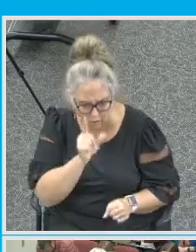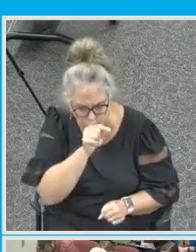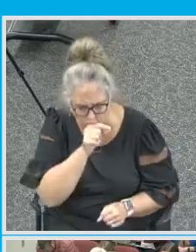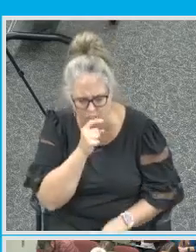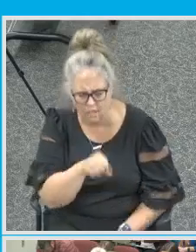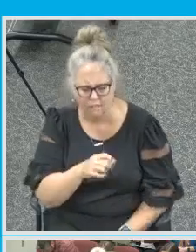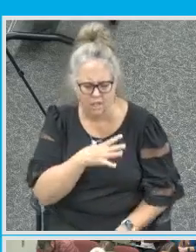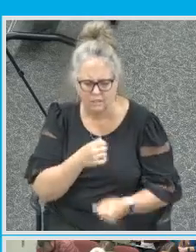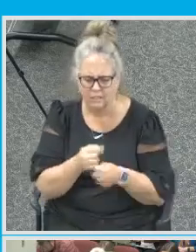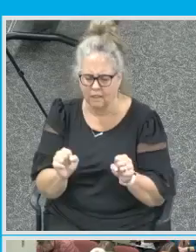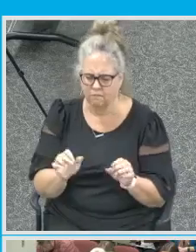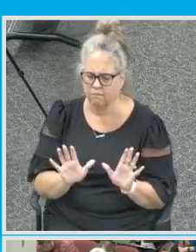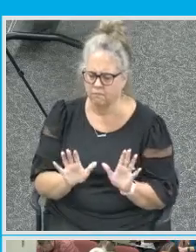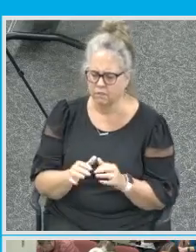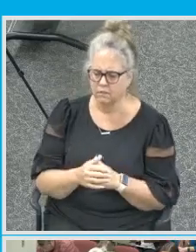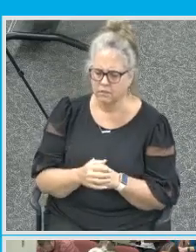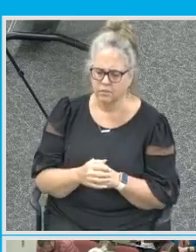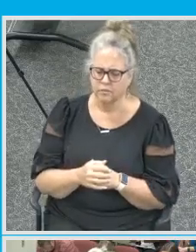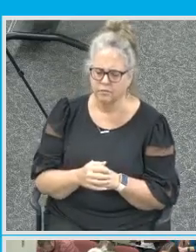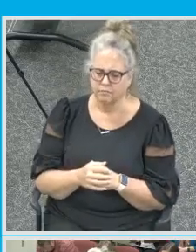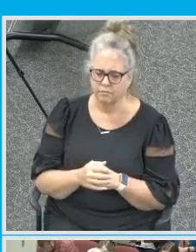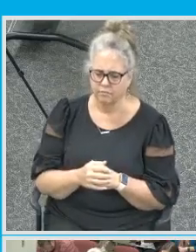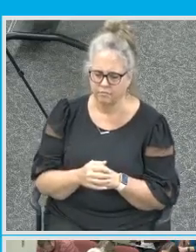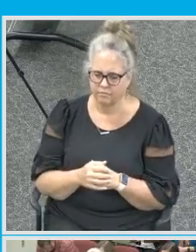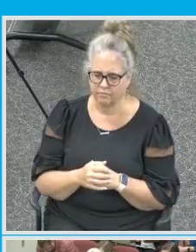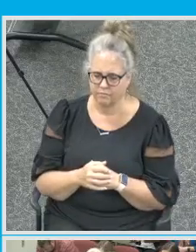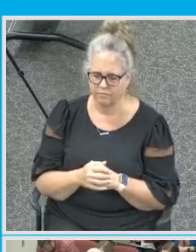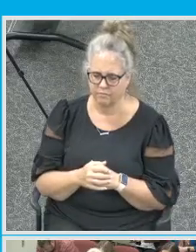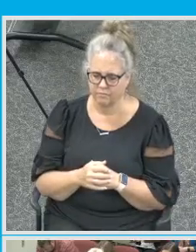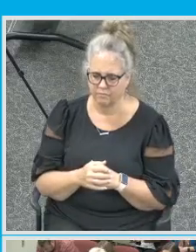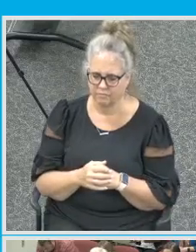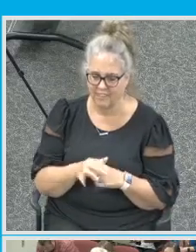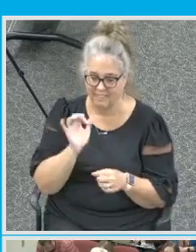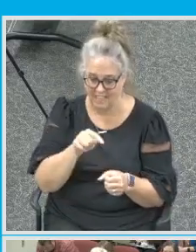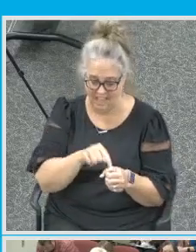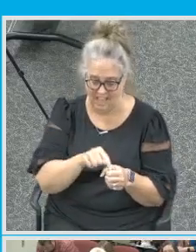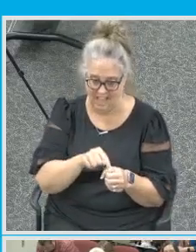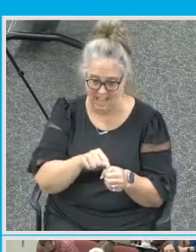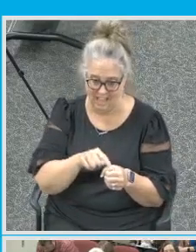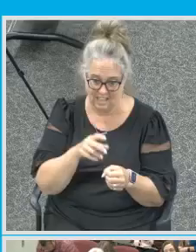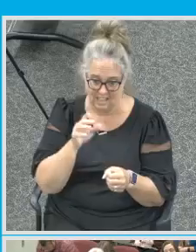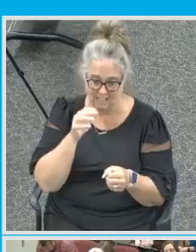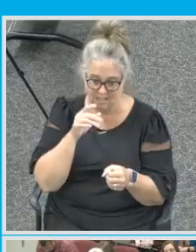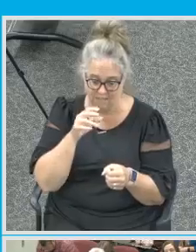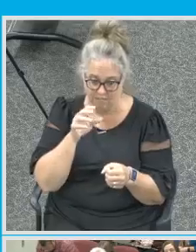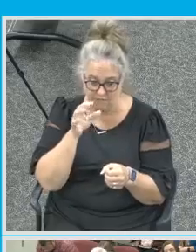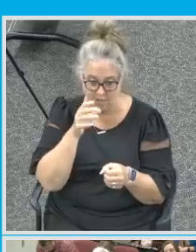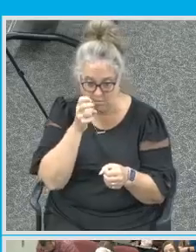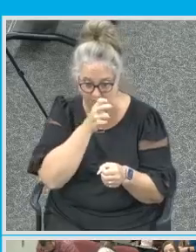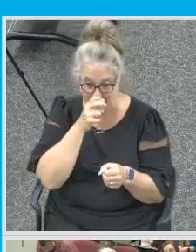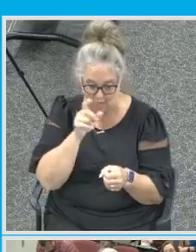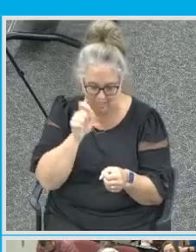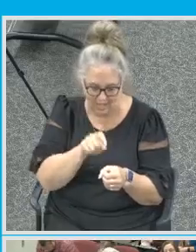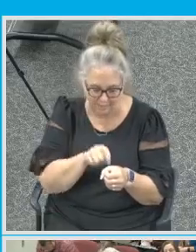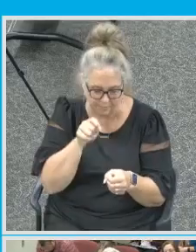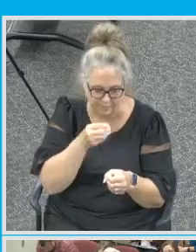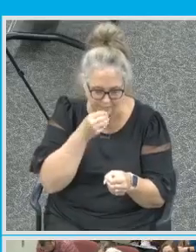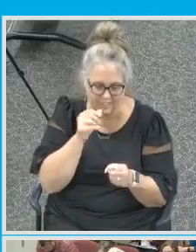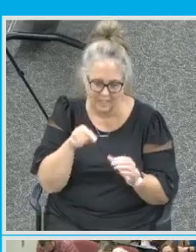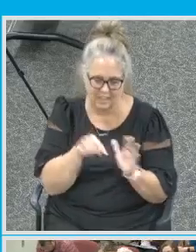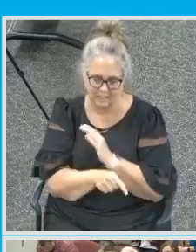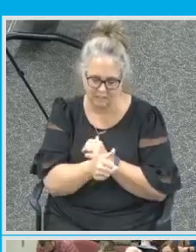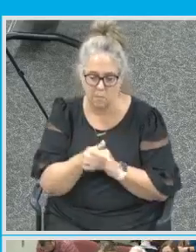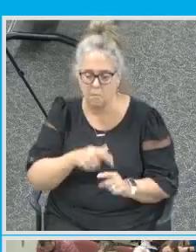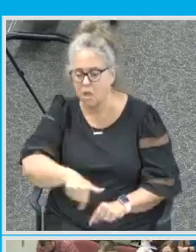the gut of the mosquito and kills the mosquito, but it doesn't kill any other insects or living organisms. It's